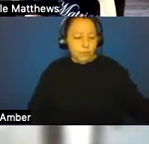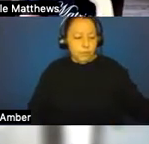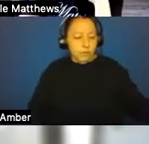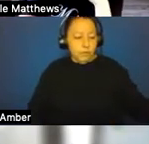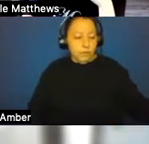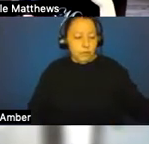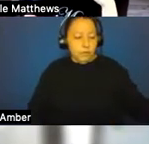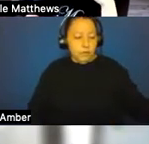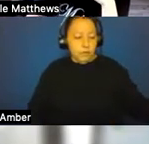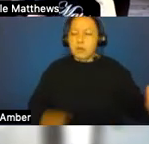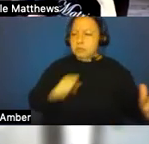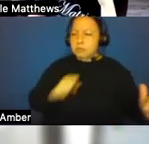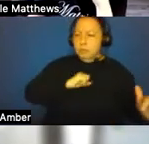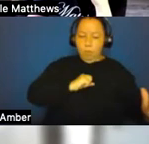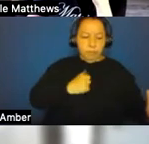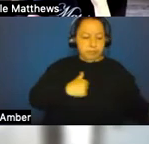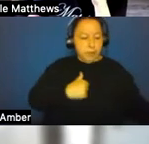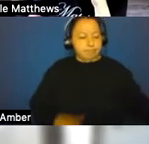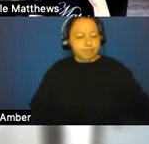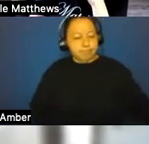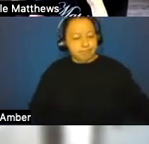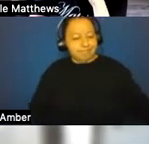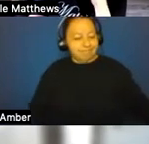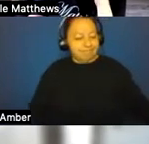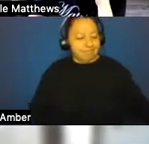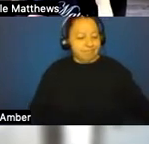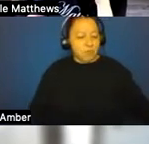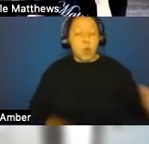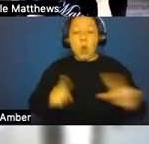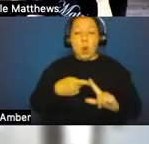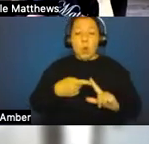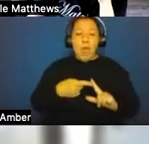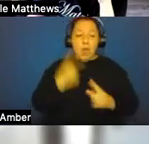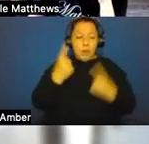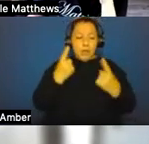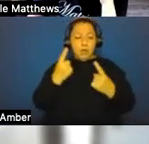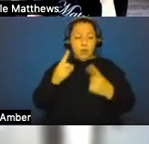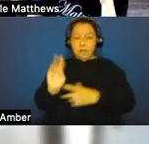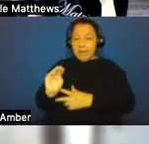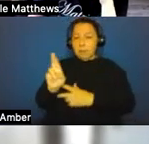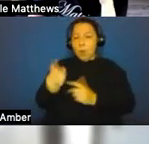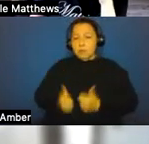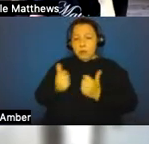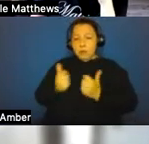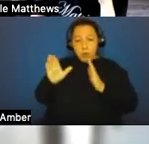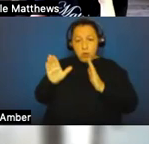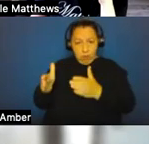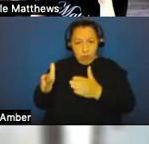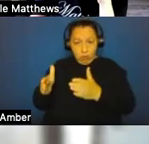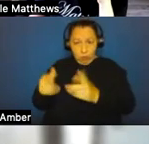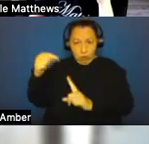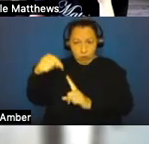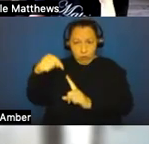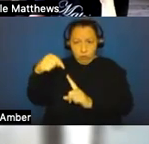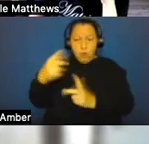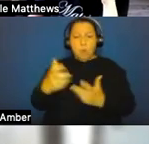Sorry. So when we look at victim or survivor centered, we want to make sure that we,